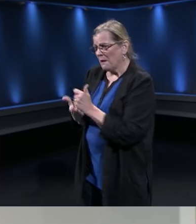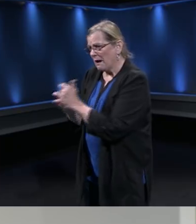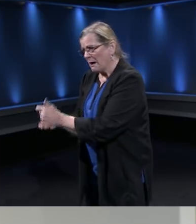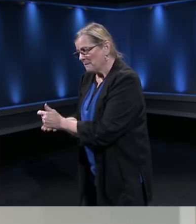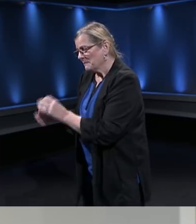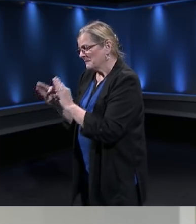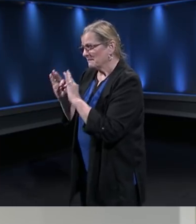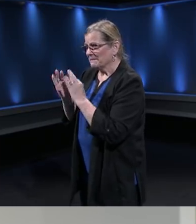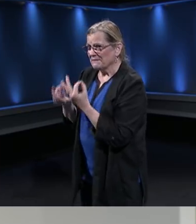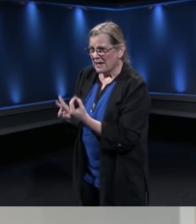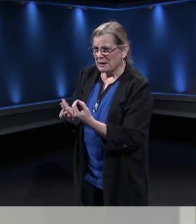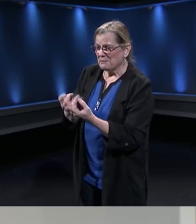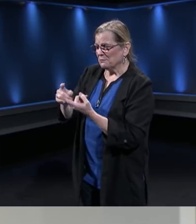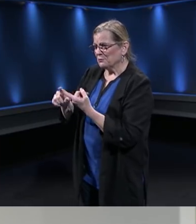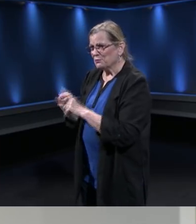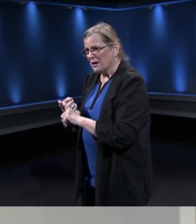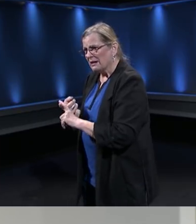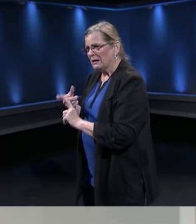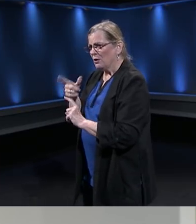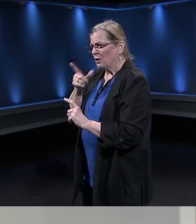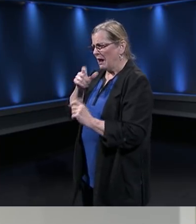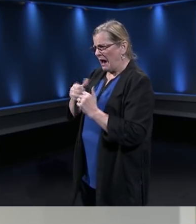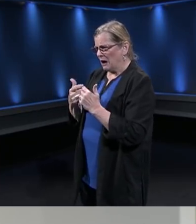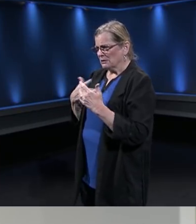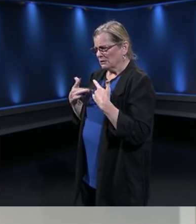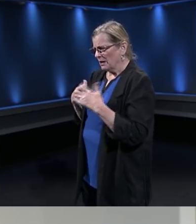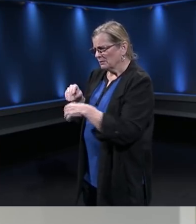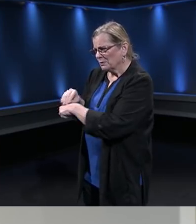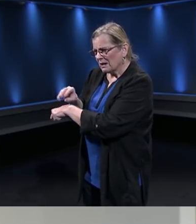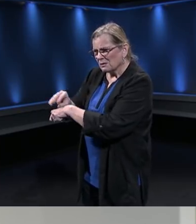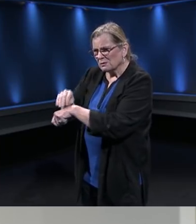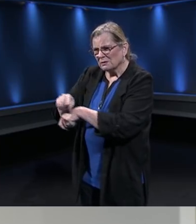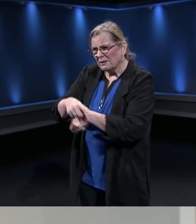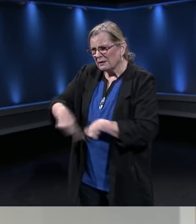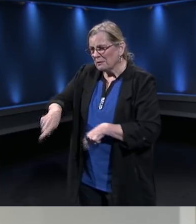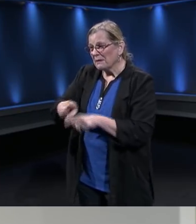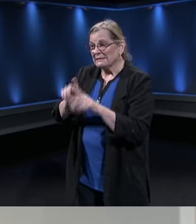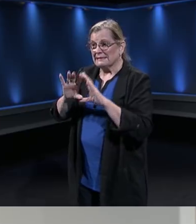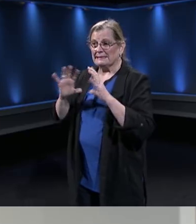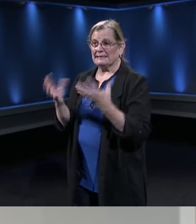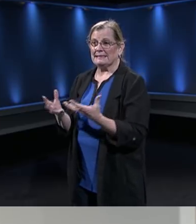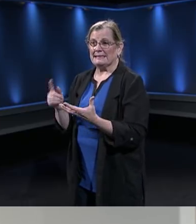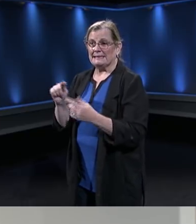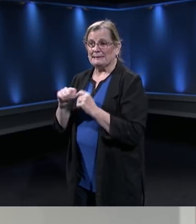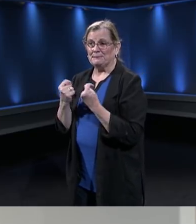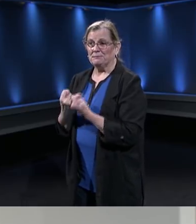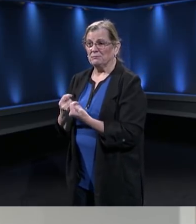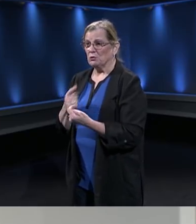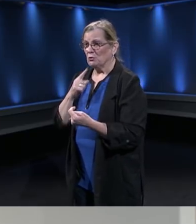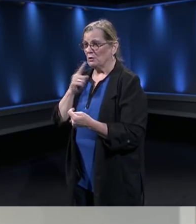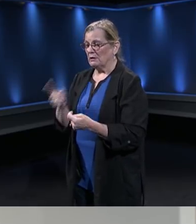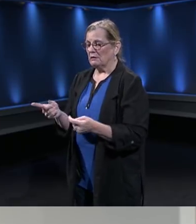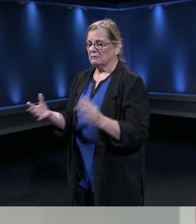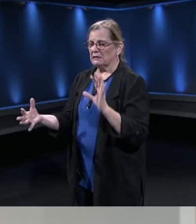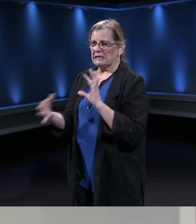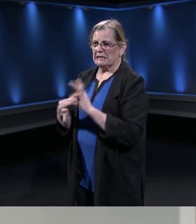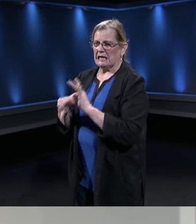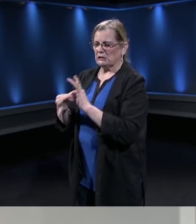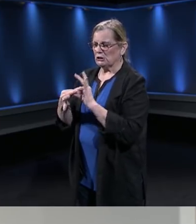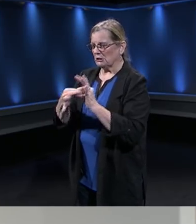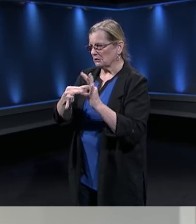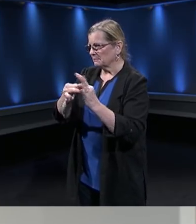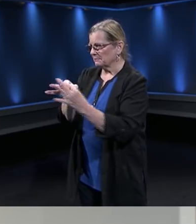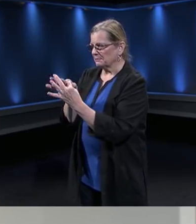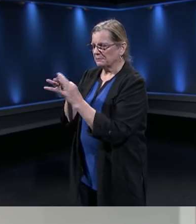much of this powerful issue around mental health is really those connections between peers. That's why many of our